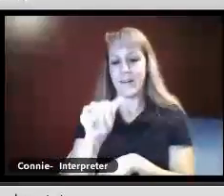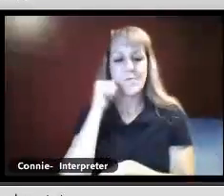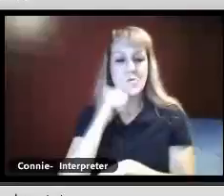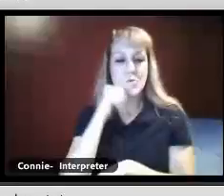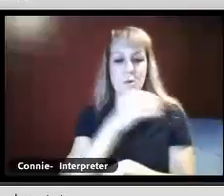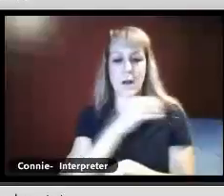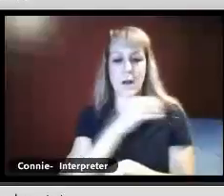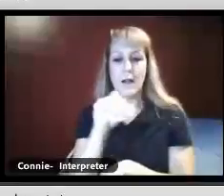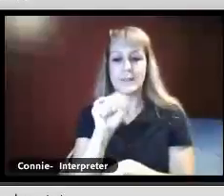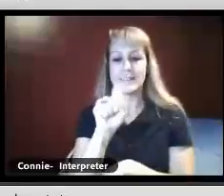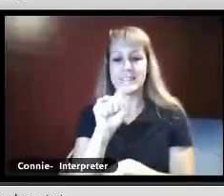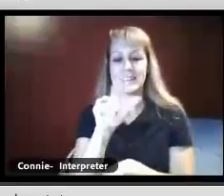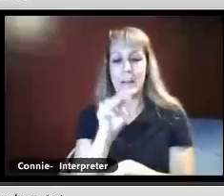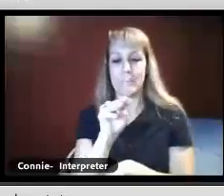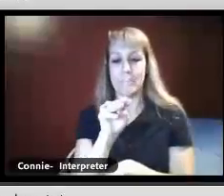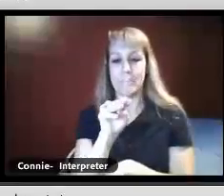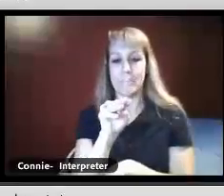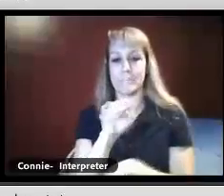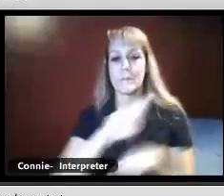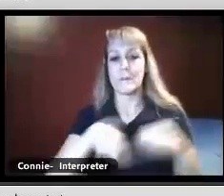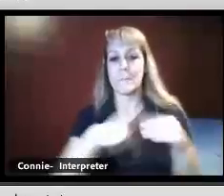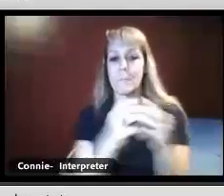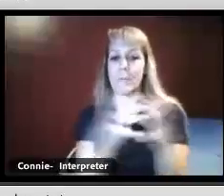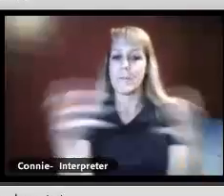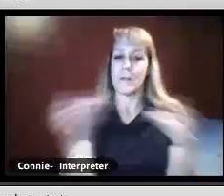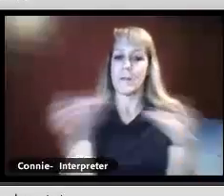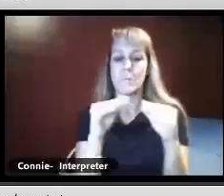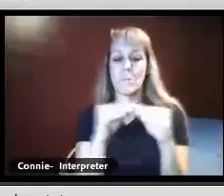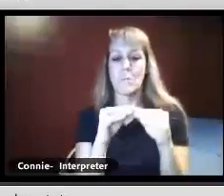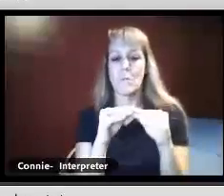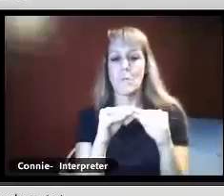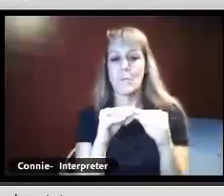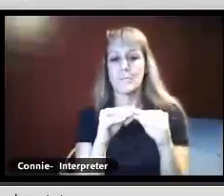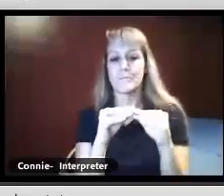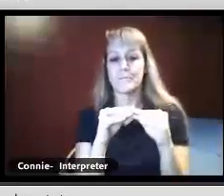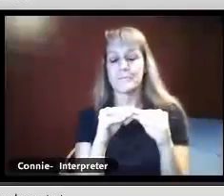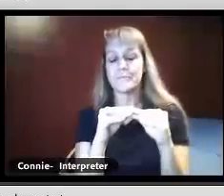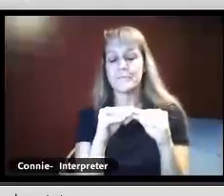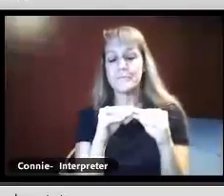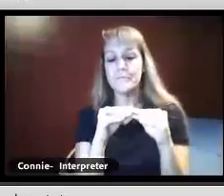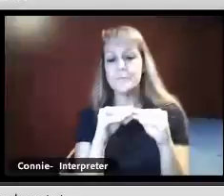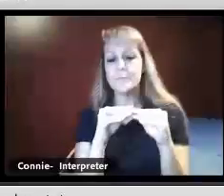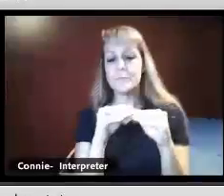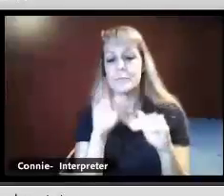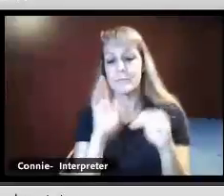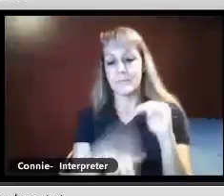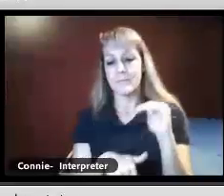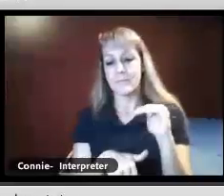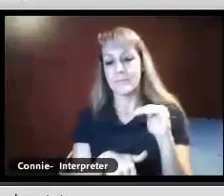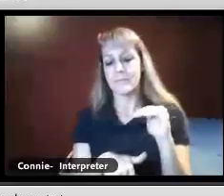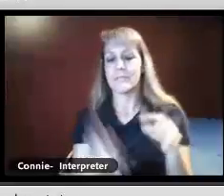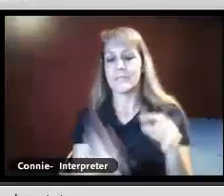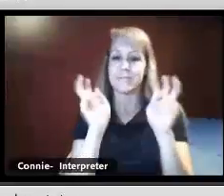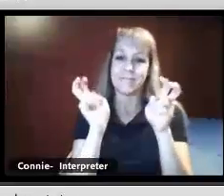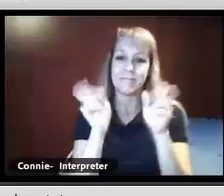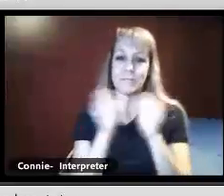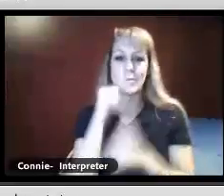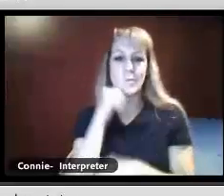attention, because it's about so much more than the issue of girls